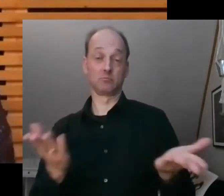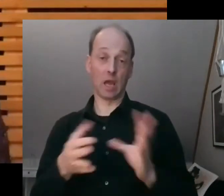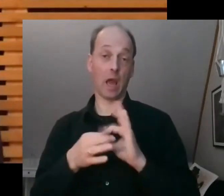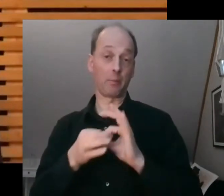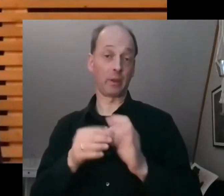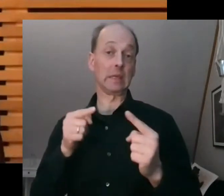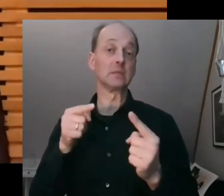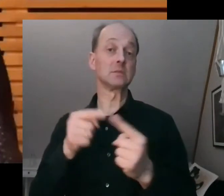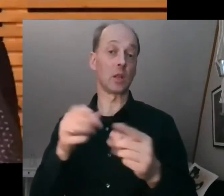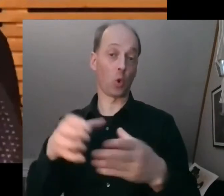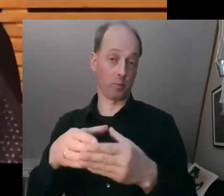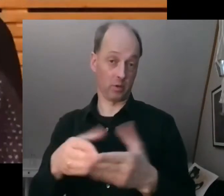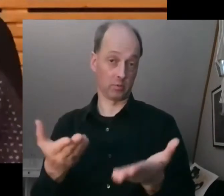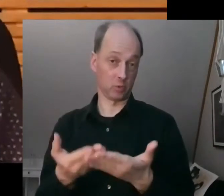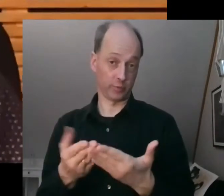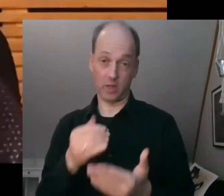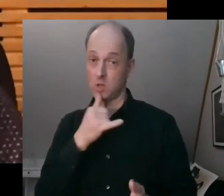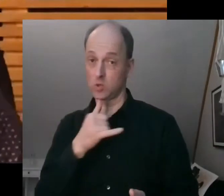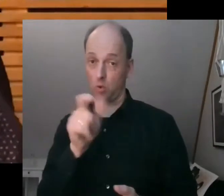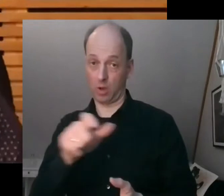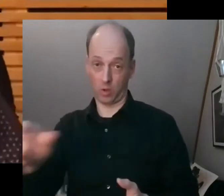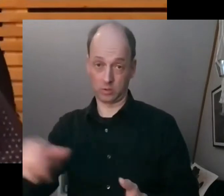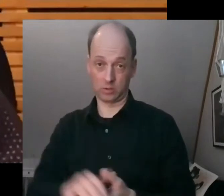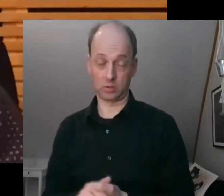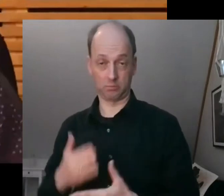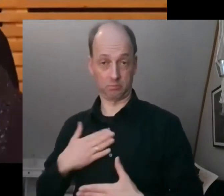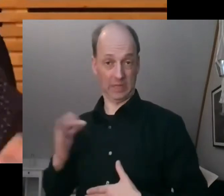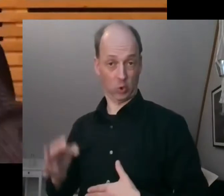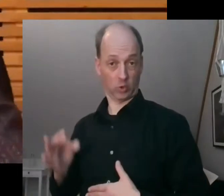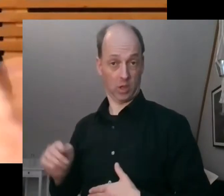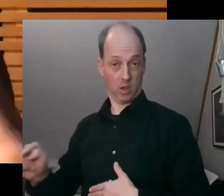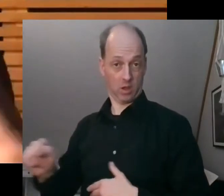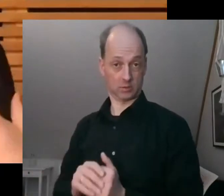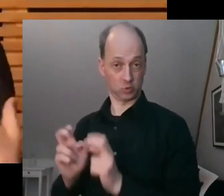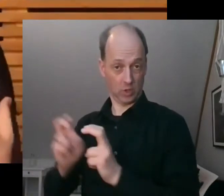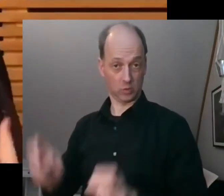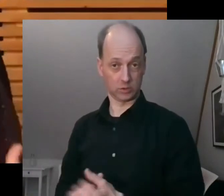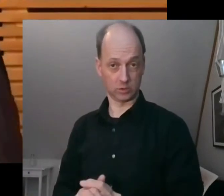It depends a little bit on the target group. If you talk to young people,